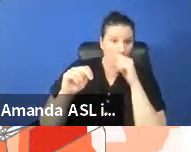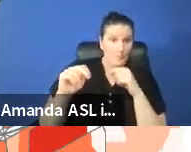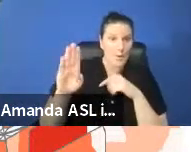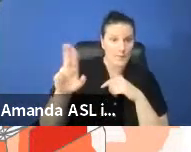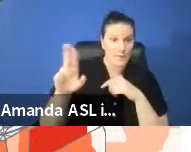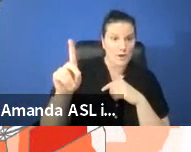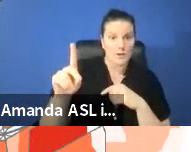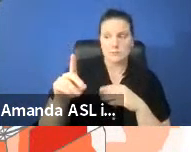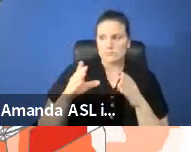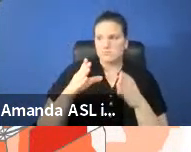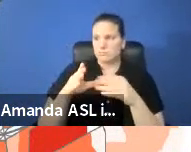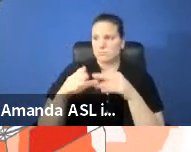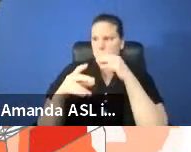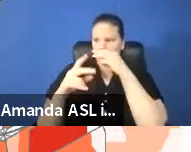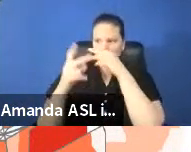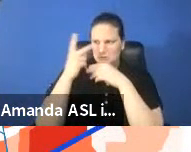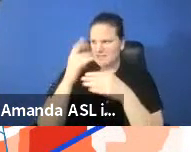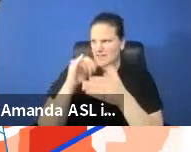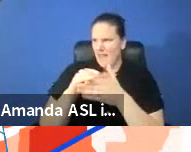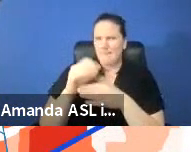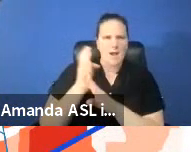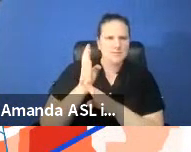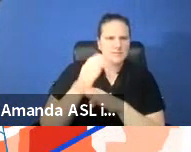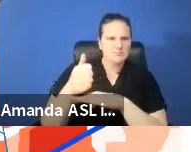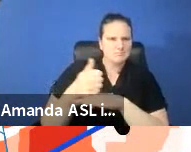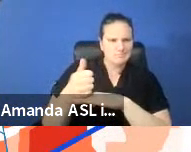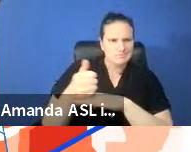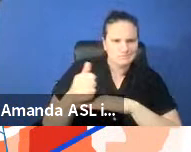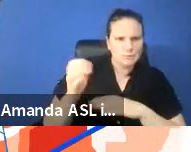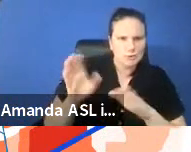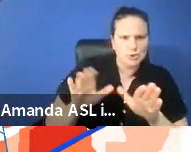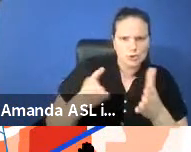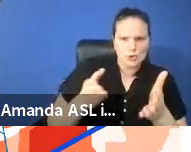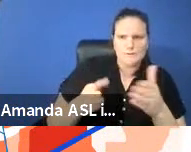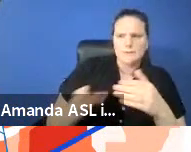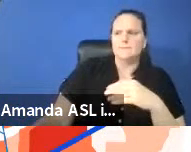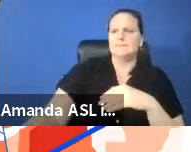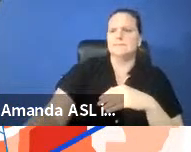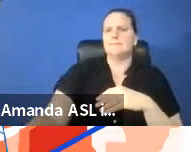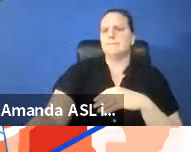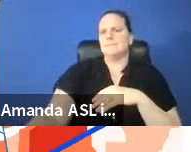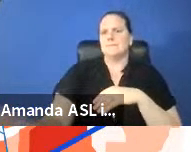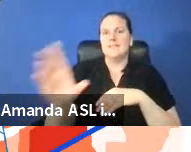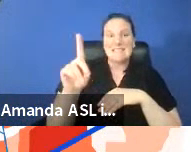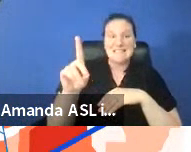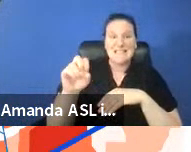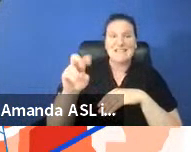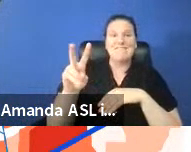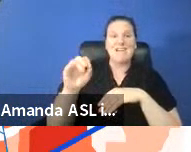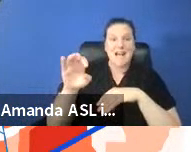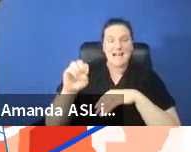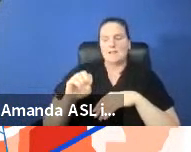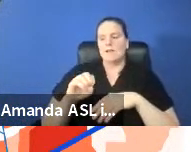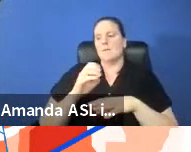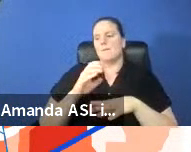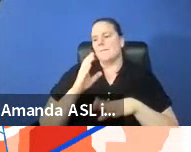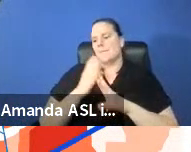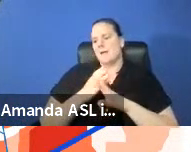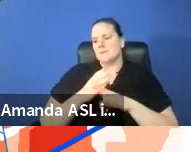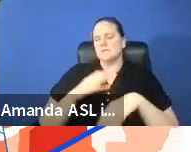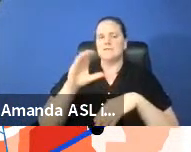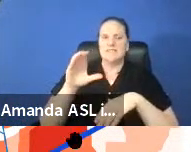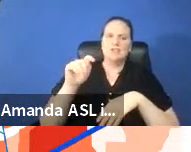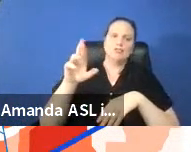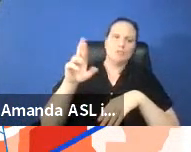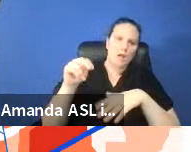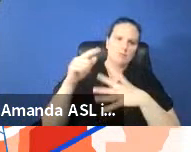if we look at like where the transit service is. So the Vine bus rapid transit that C-Tran